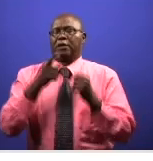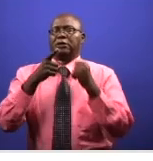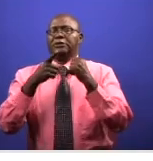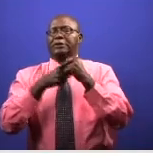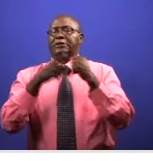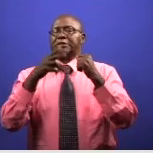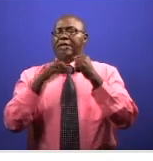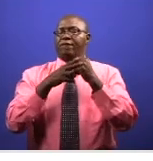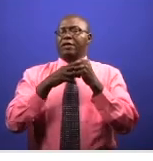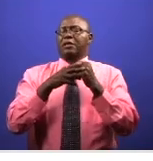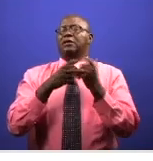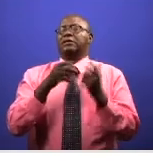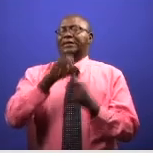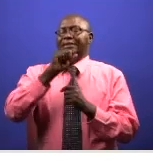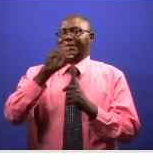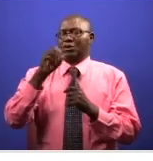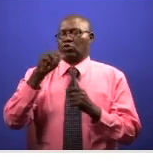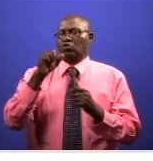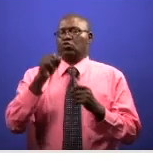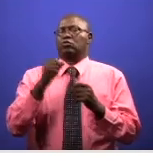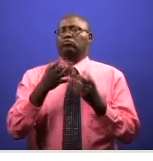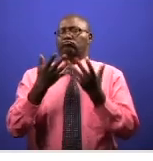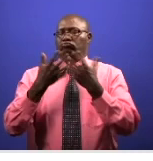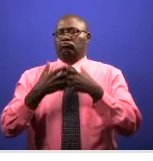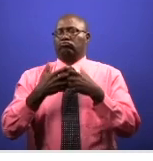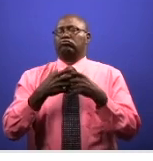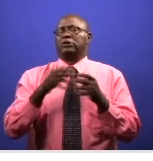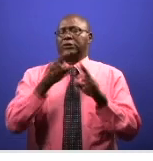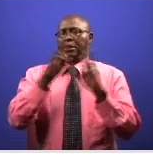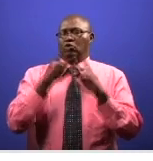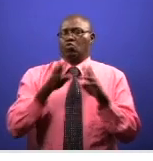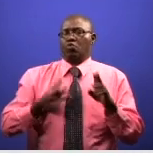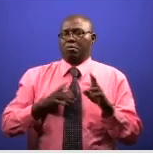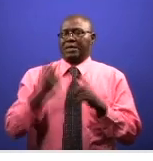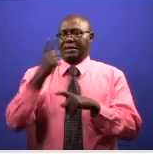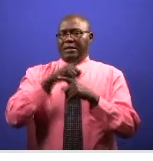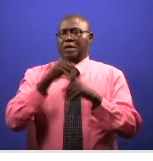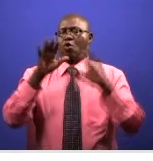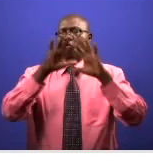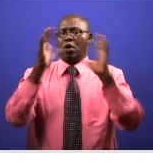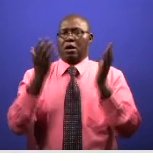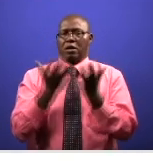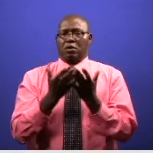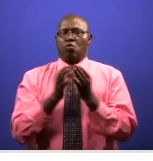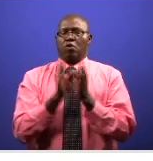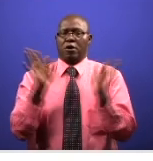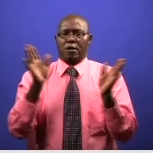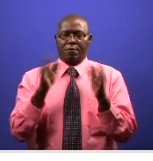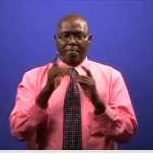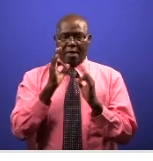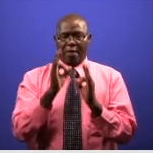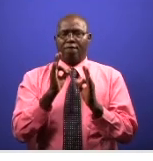coincides with the celebration of the International Women's Day worldwide. If digital violence is not addressed in